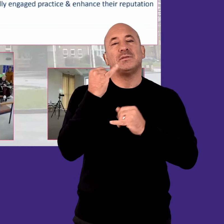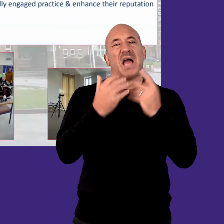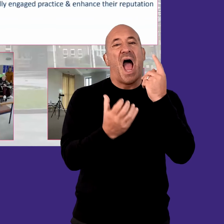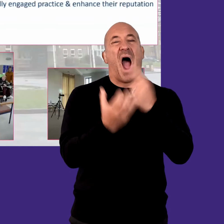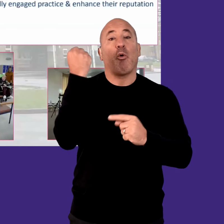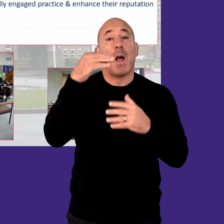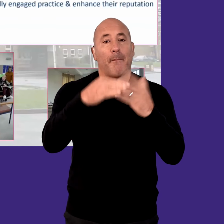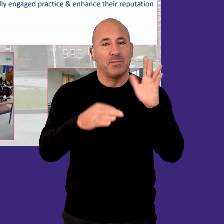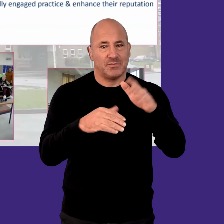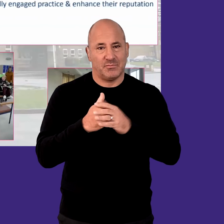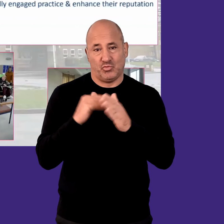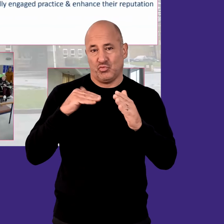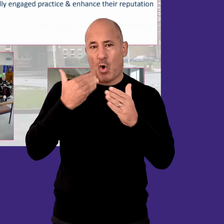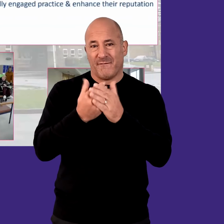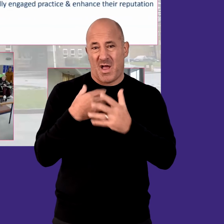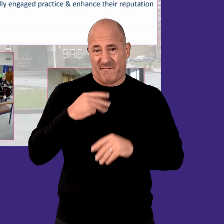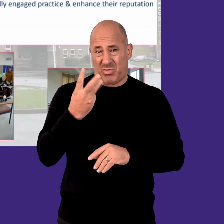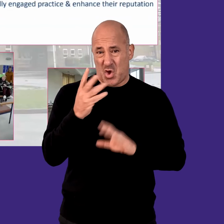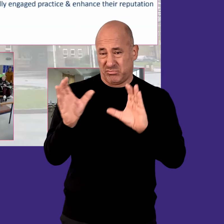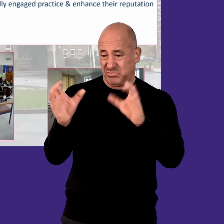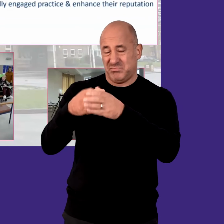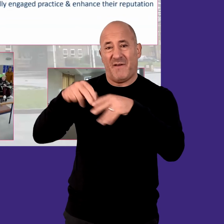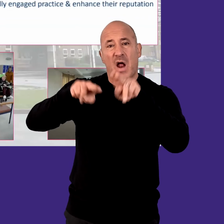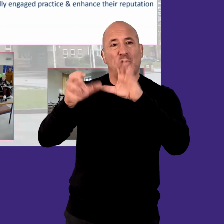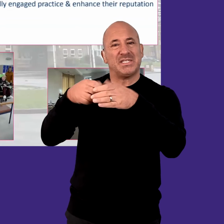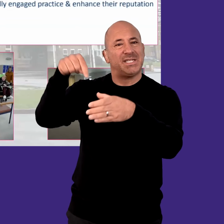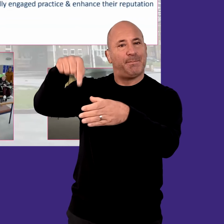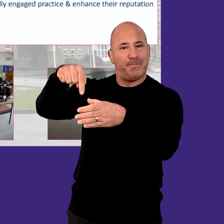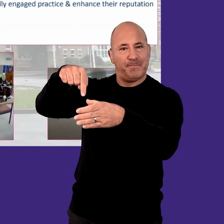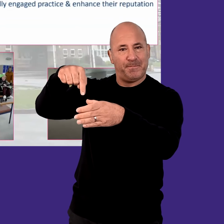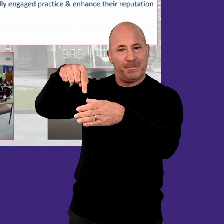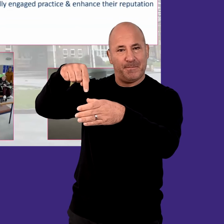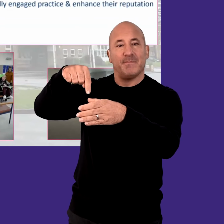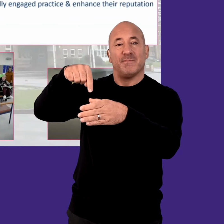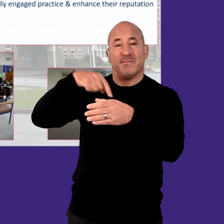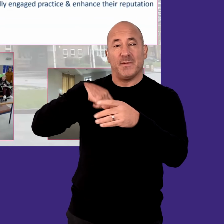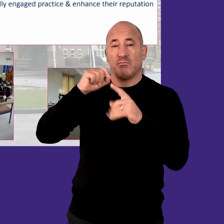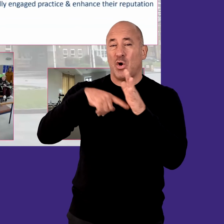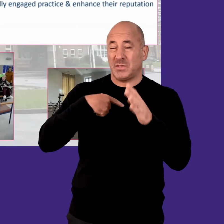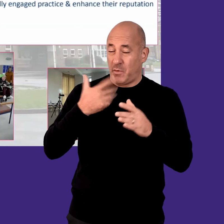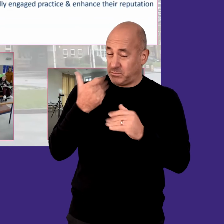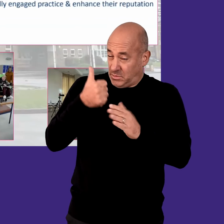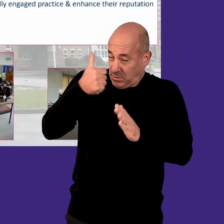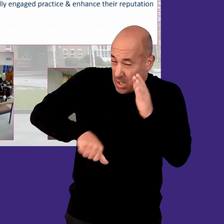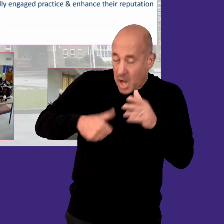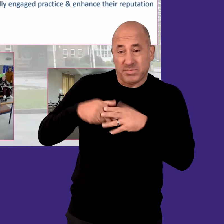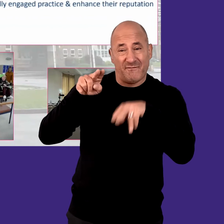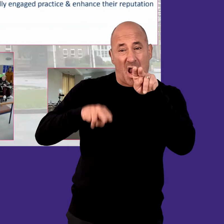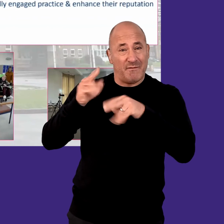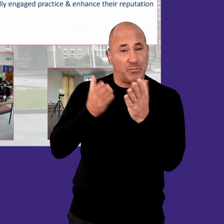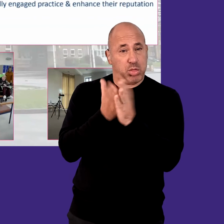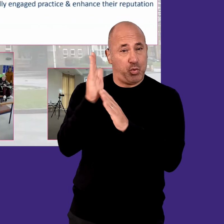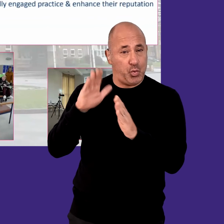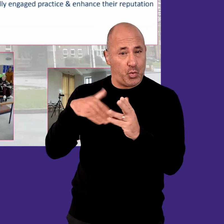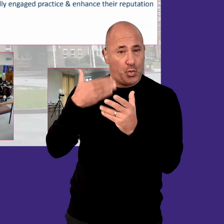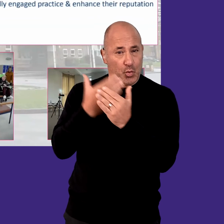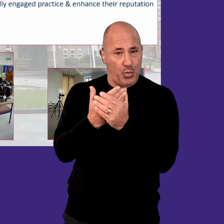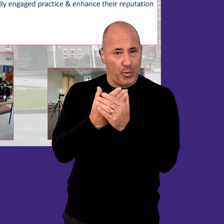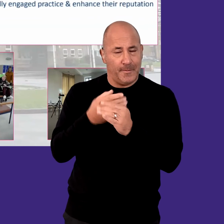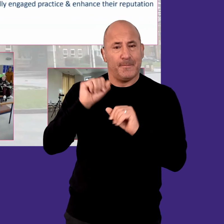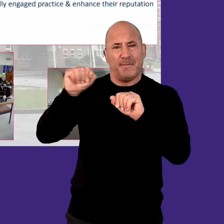then lastly, outcomes so far. So we have a third-party evaluation team. We've been evaluating this project from the